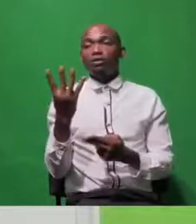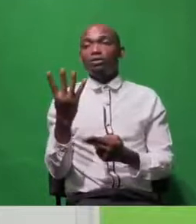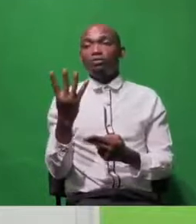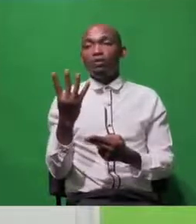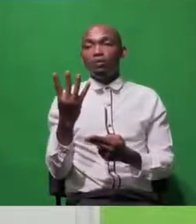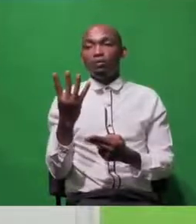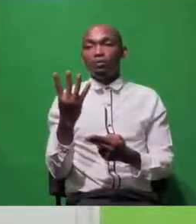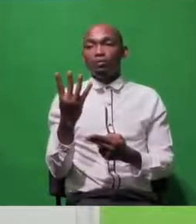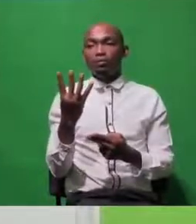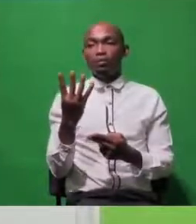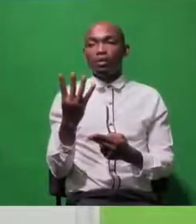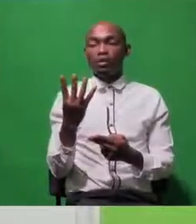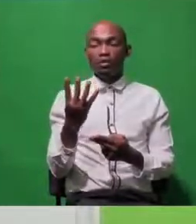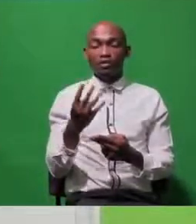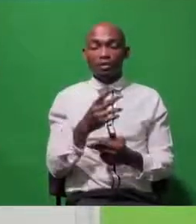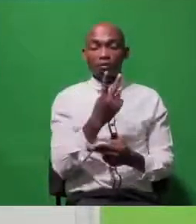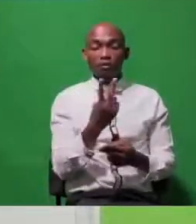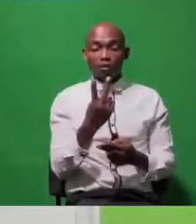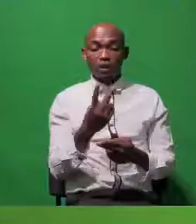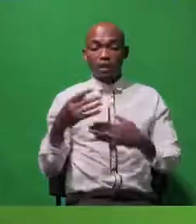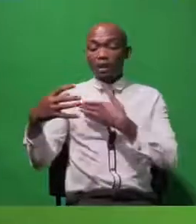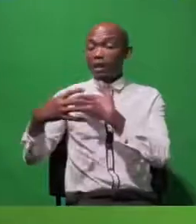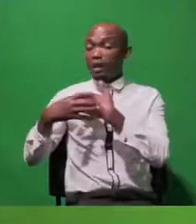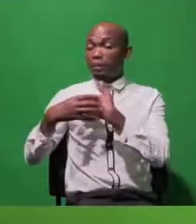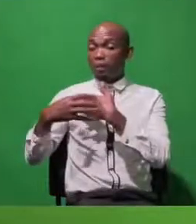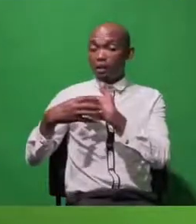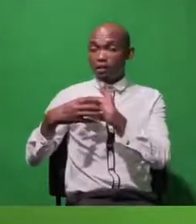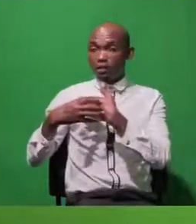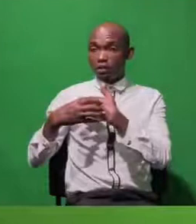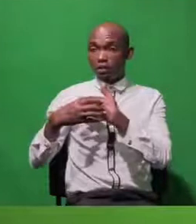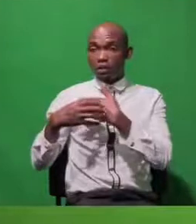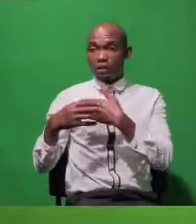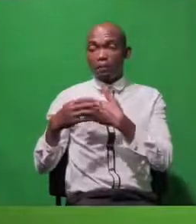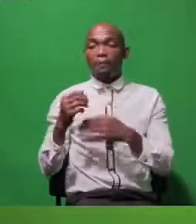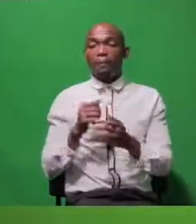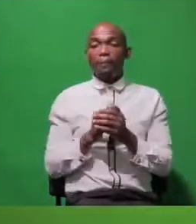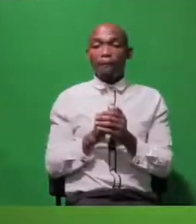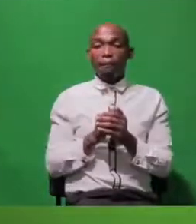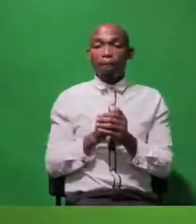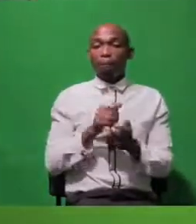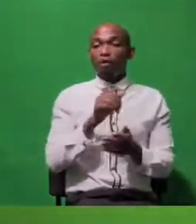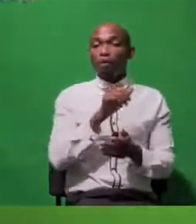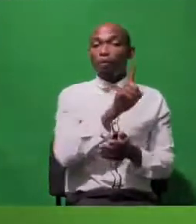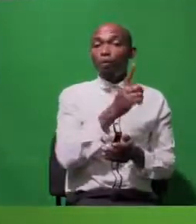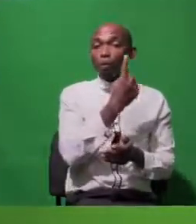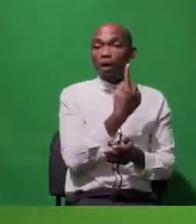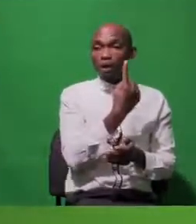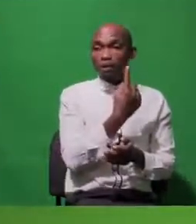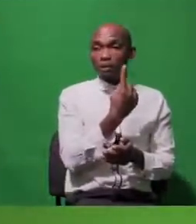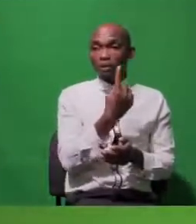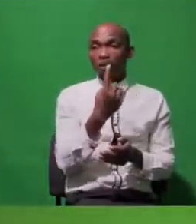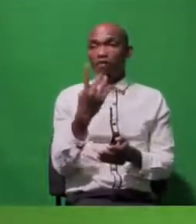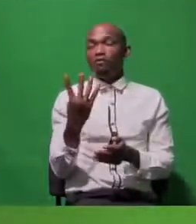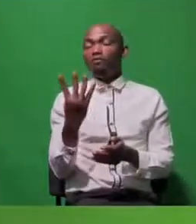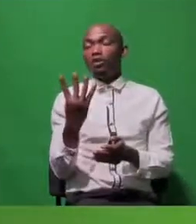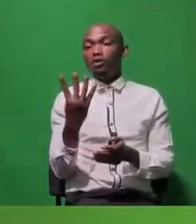B, the image is 1, 4. So there